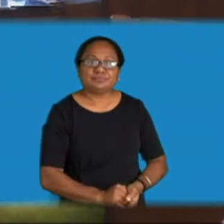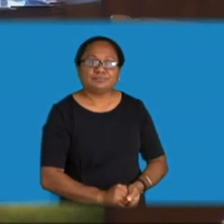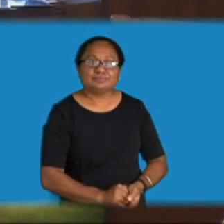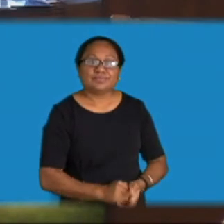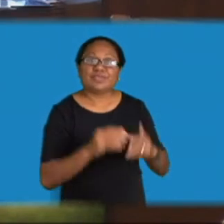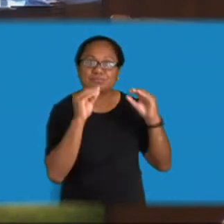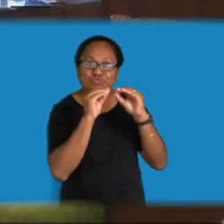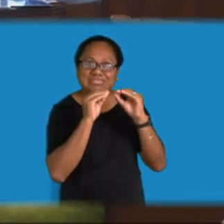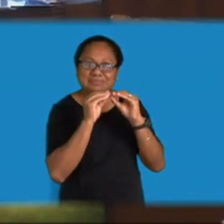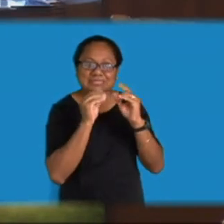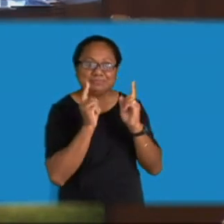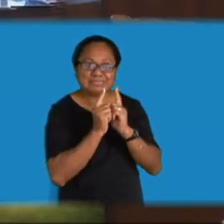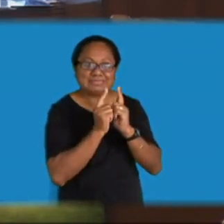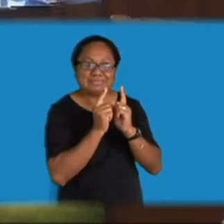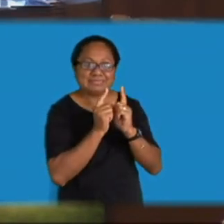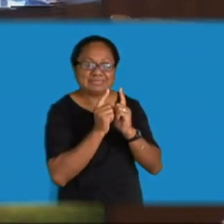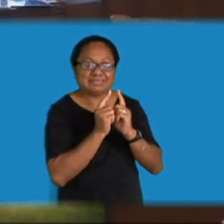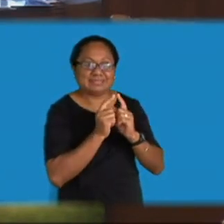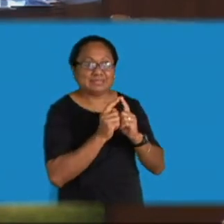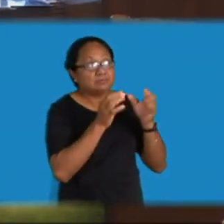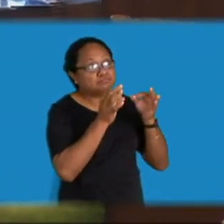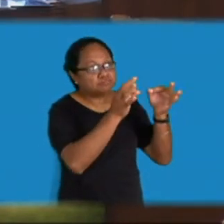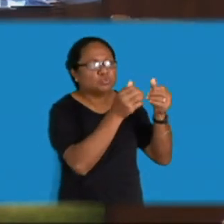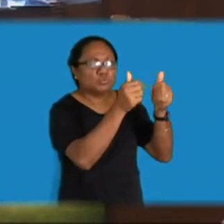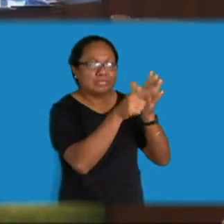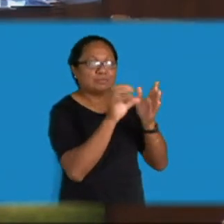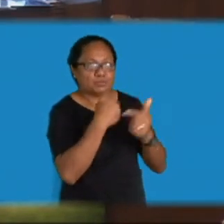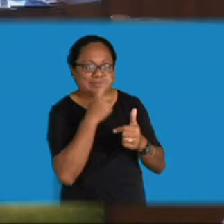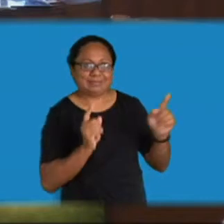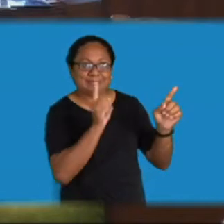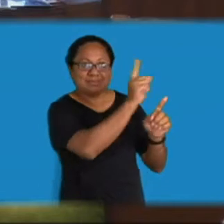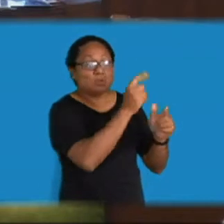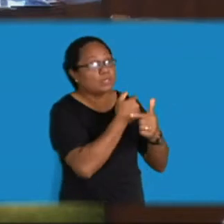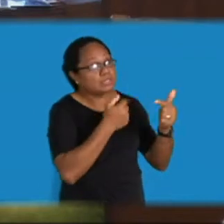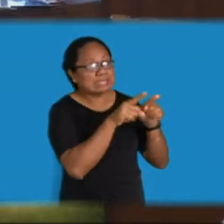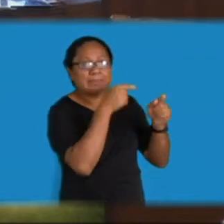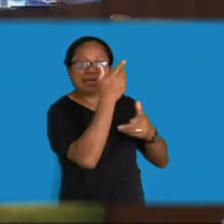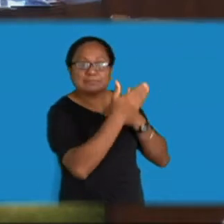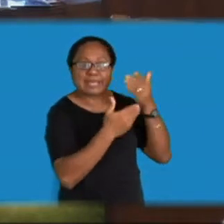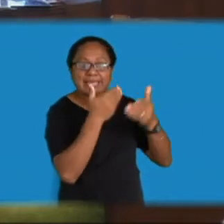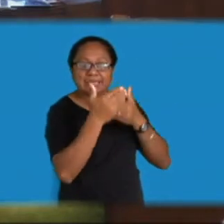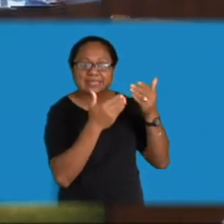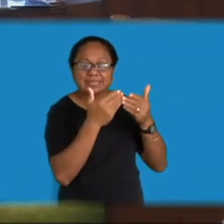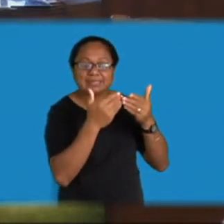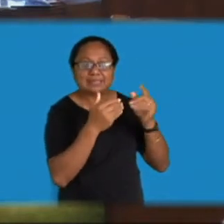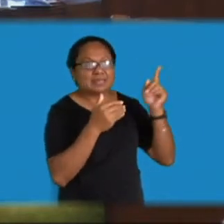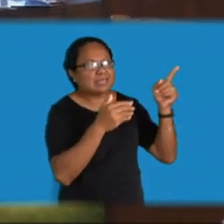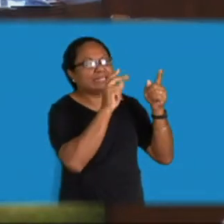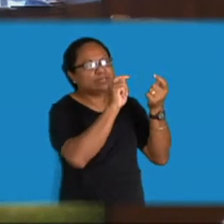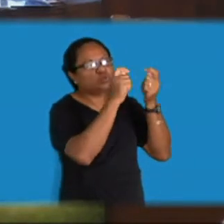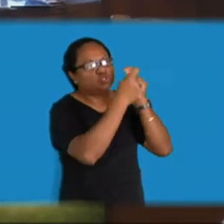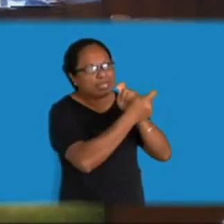Brisbane meeting and to afford us time to be able to attend. I also highlighted that Fiji needed changes in PACER Plus to make the deal